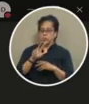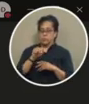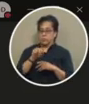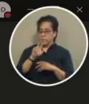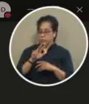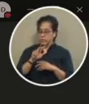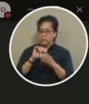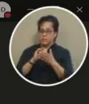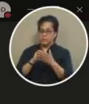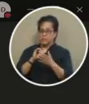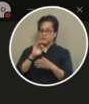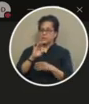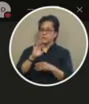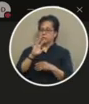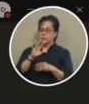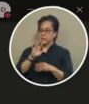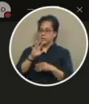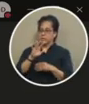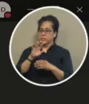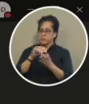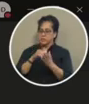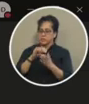3.3 is in the amount of